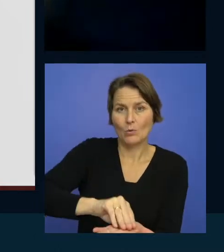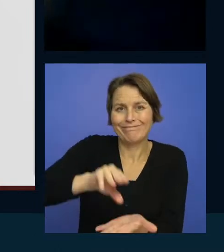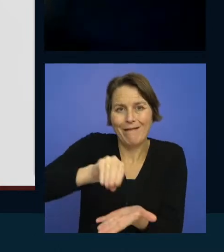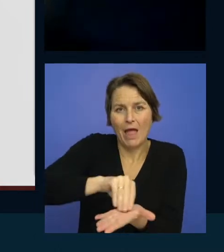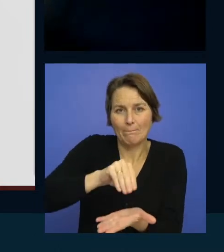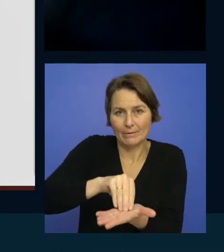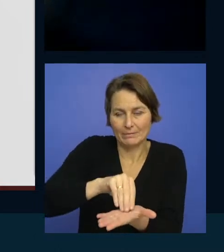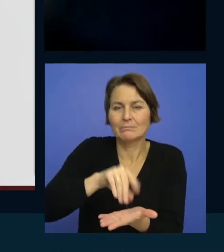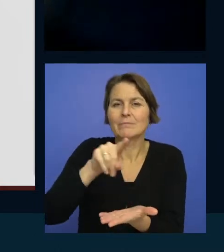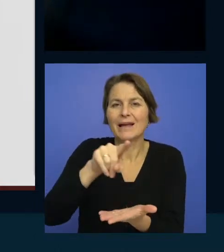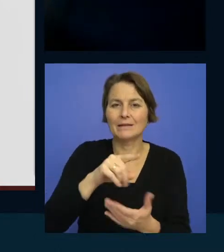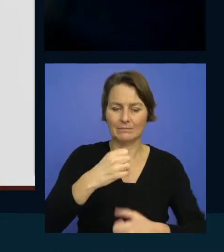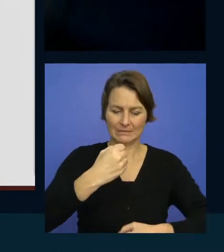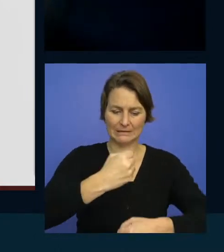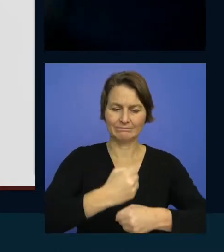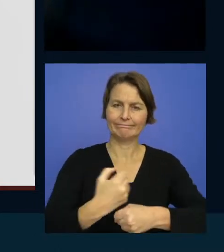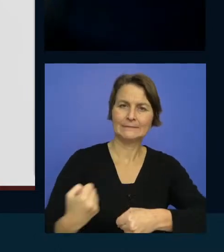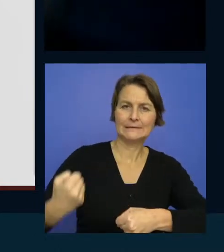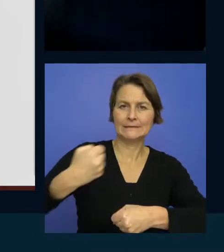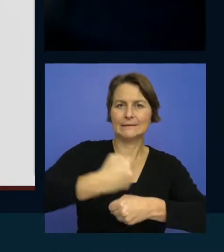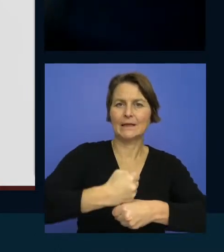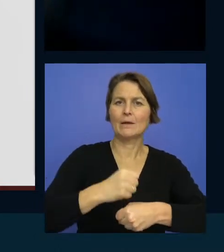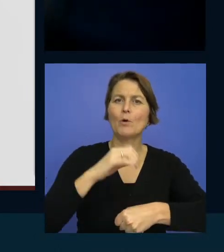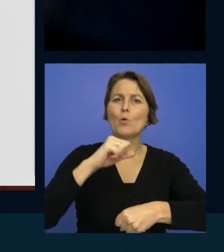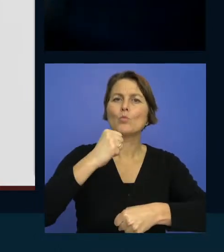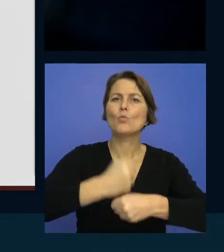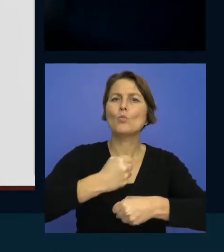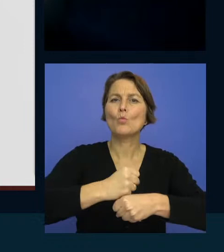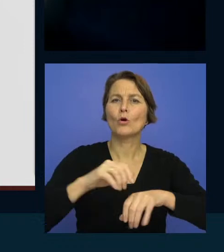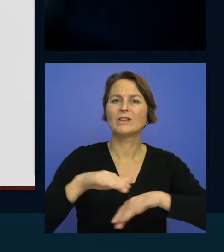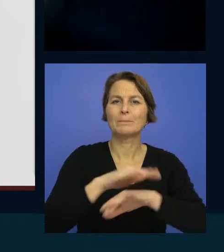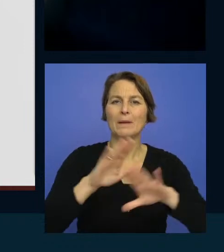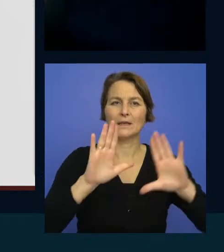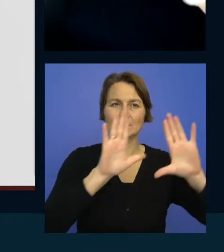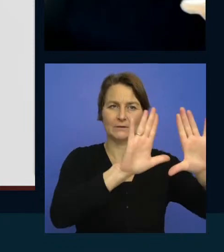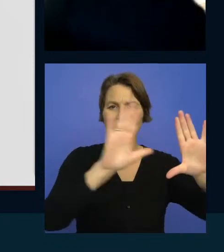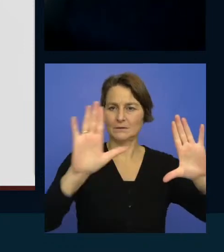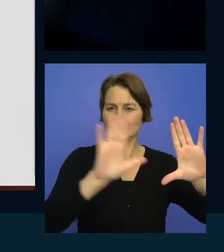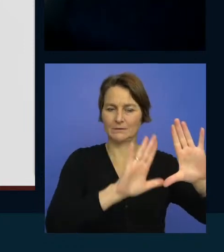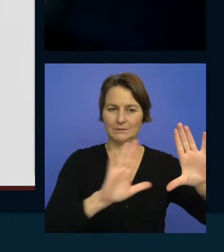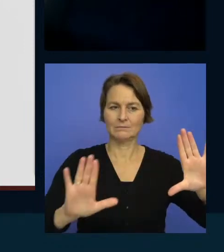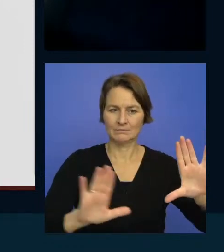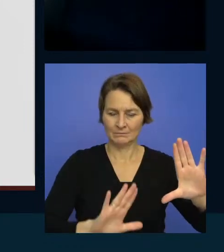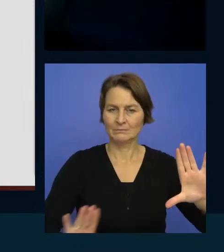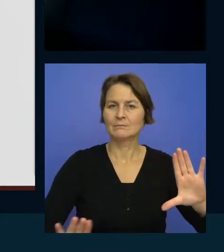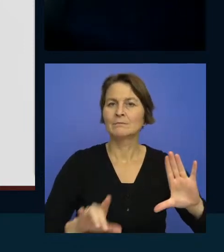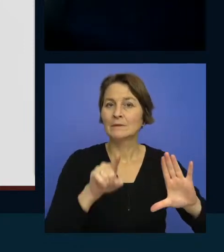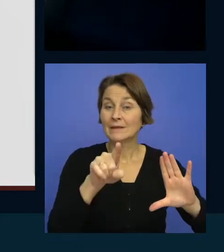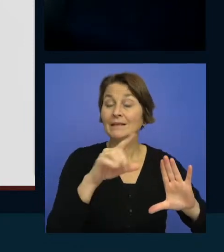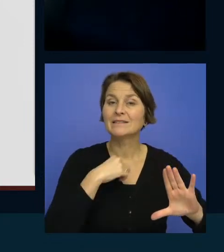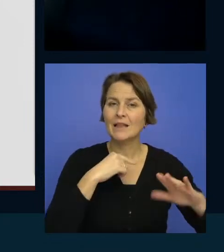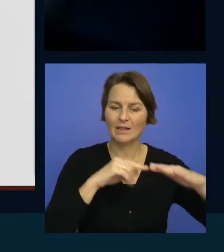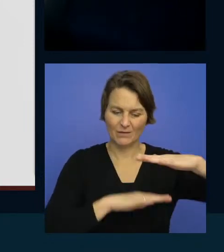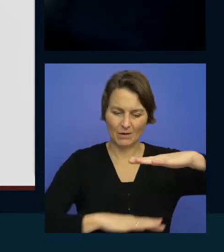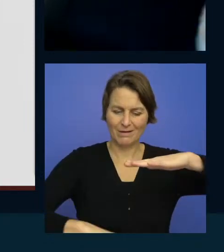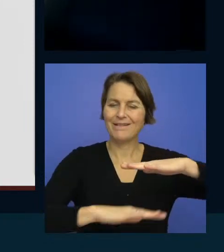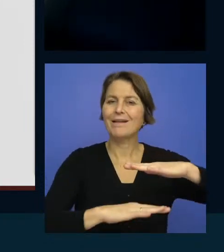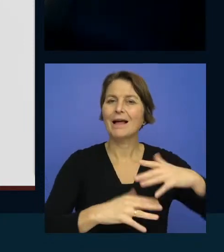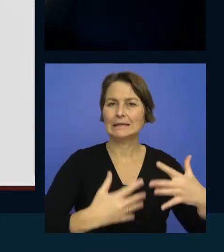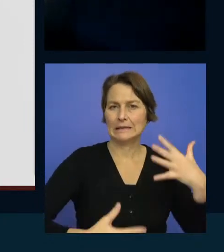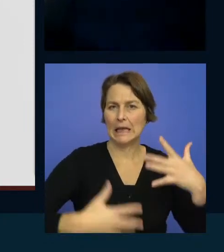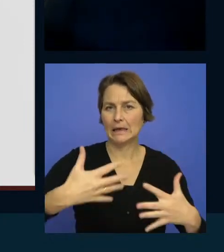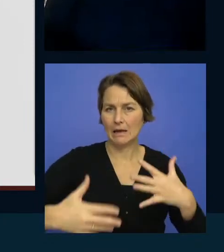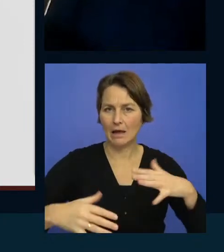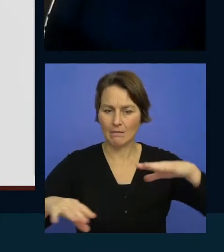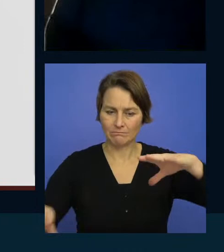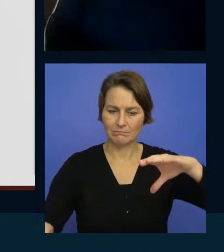can, you will have access to the report and of course the underlying data set. You won't be able to change